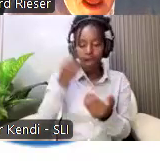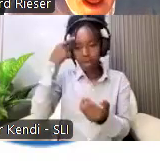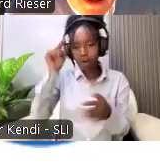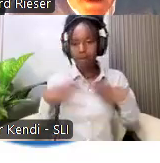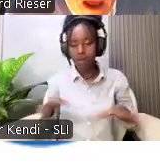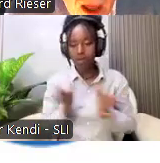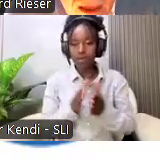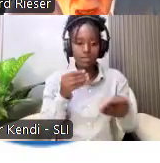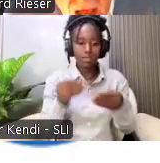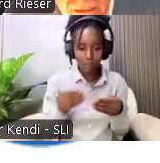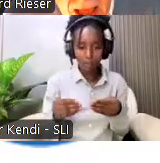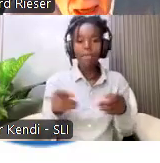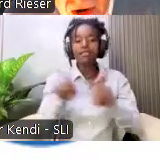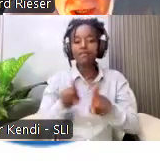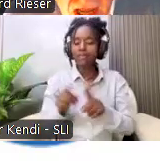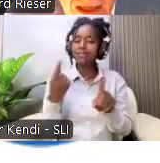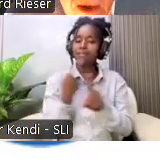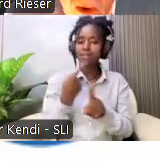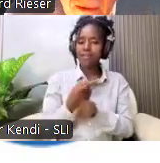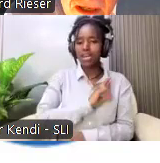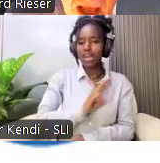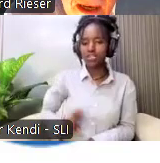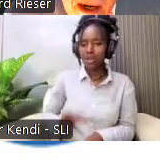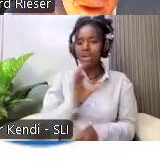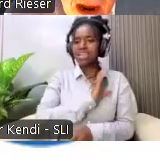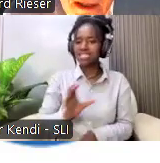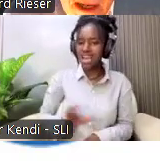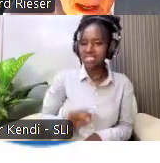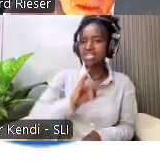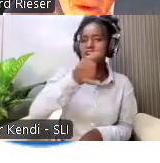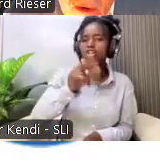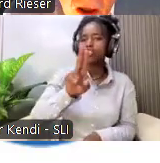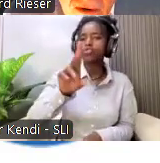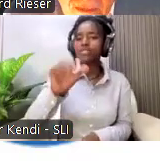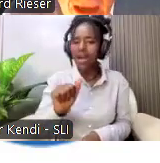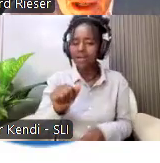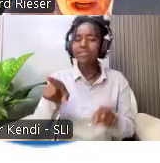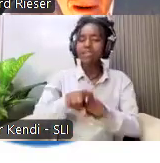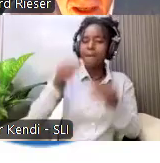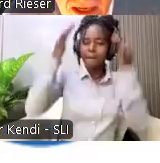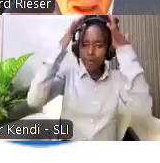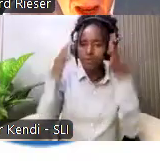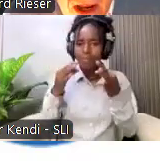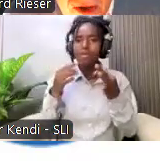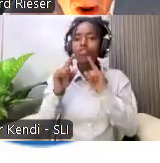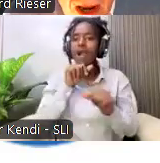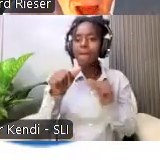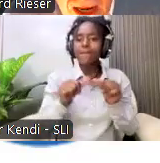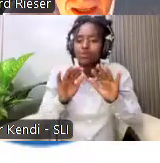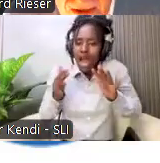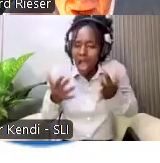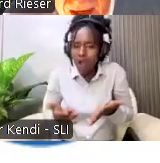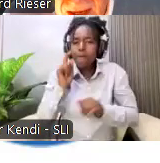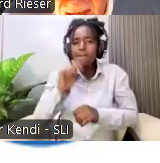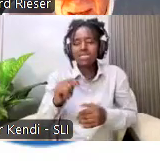Judaism, Islam and Christianity, all have this idea of charity. And if you don't practice charity, then you're